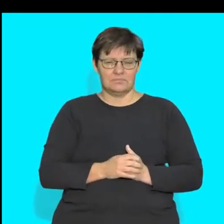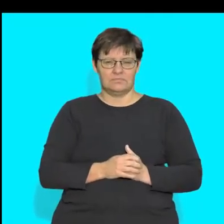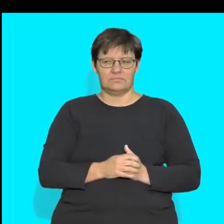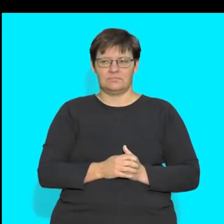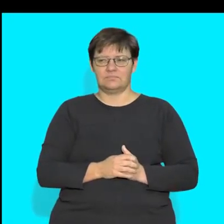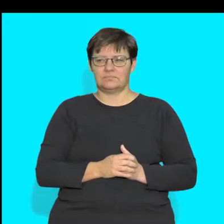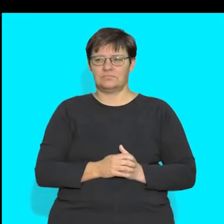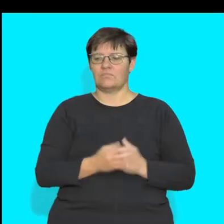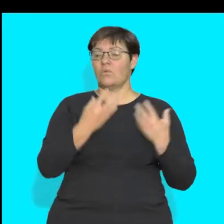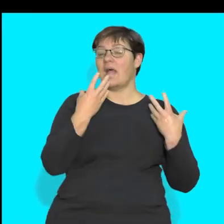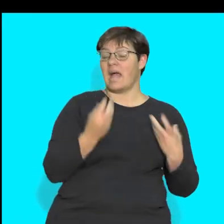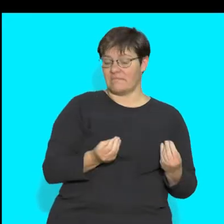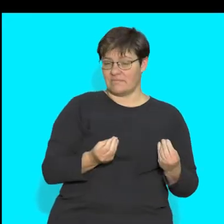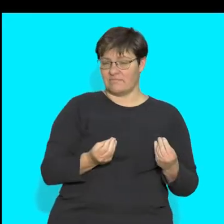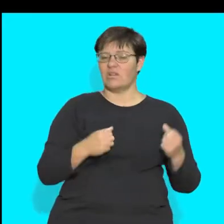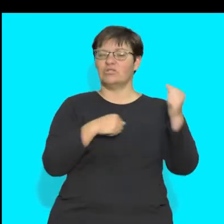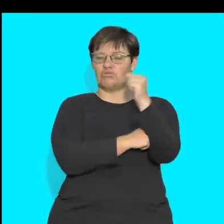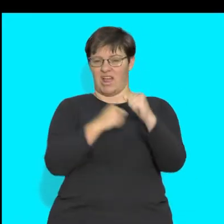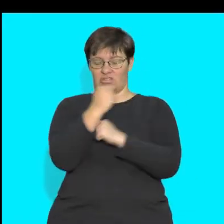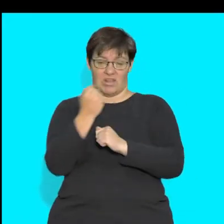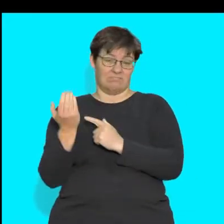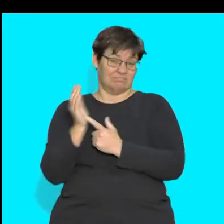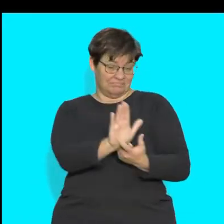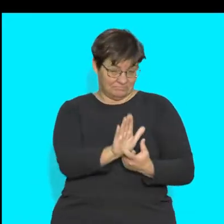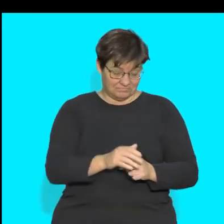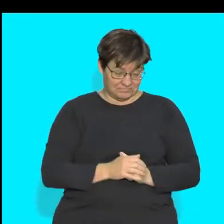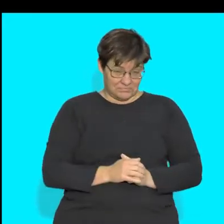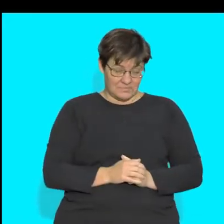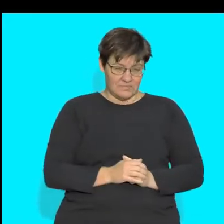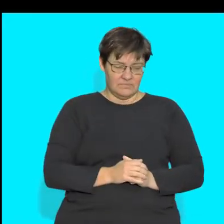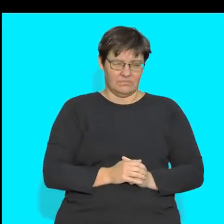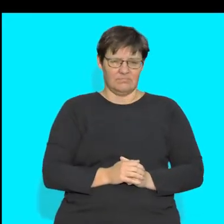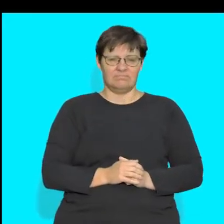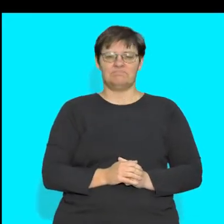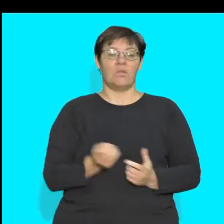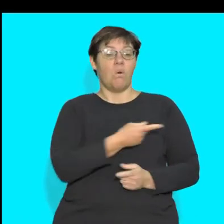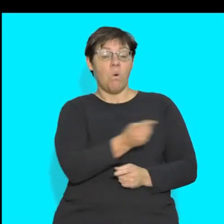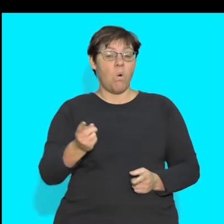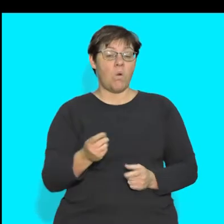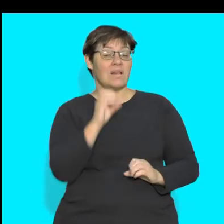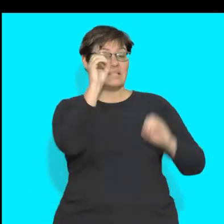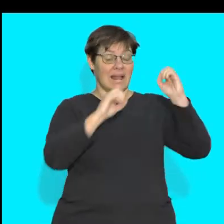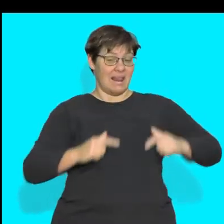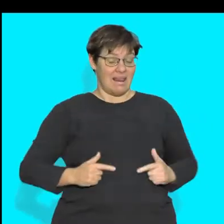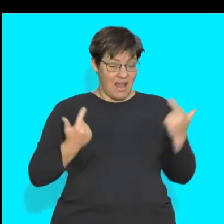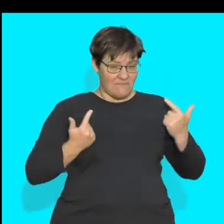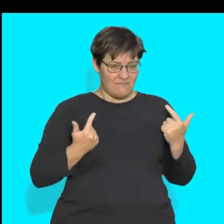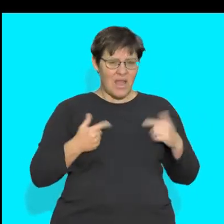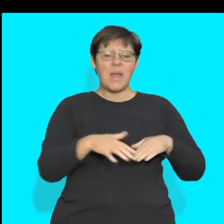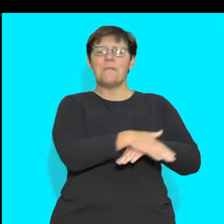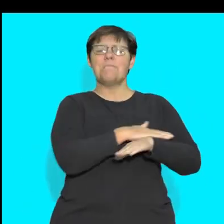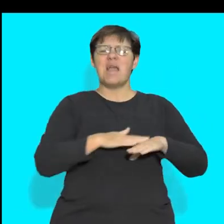Okay, so here I have a structure in front of me. Now, all living cells have this